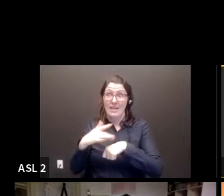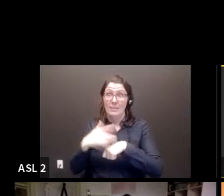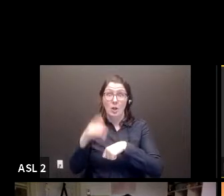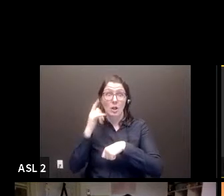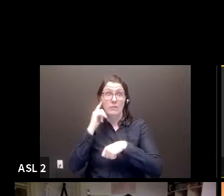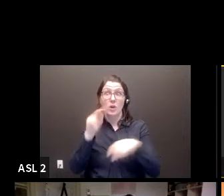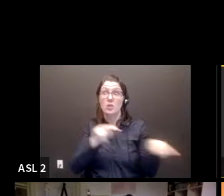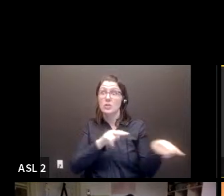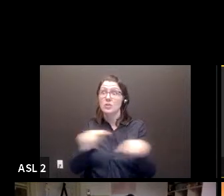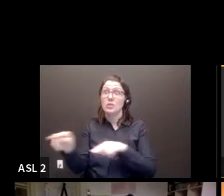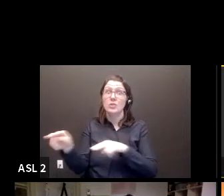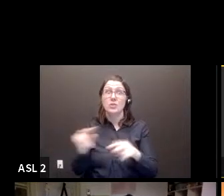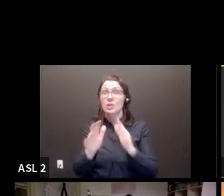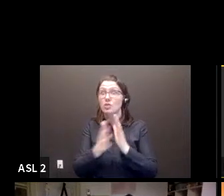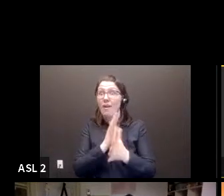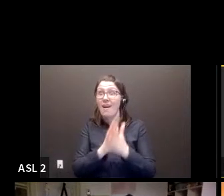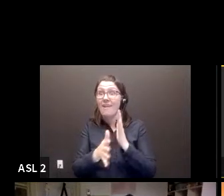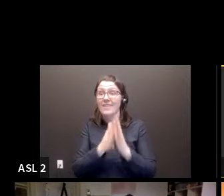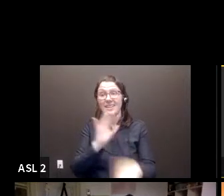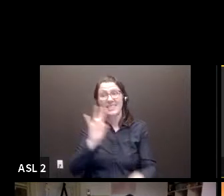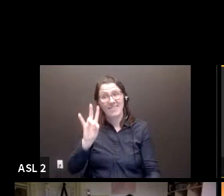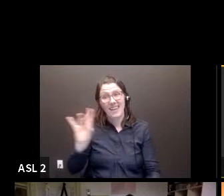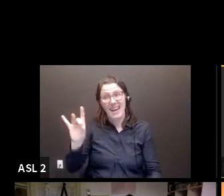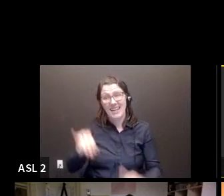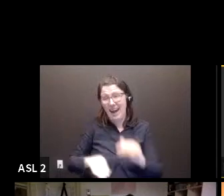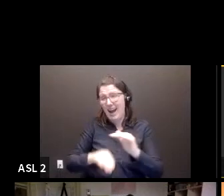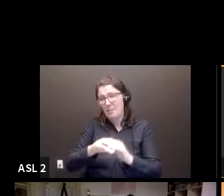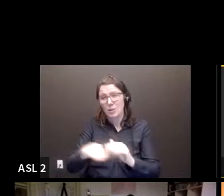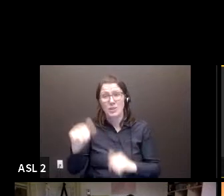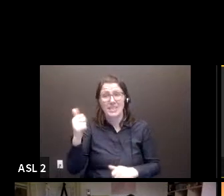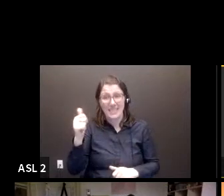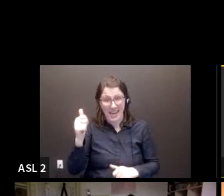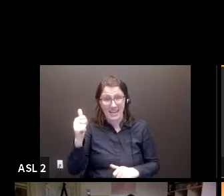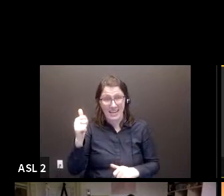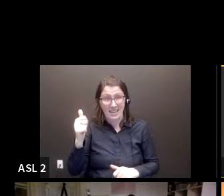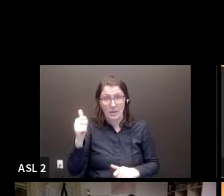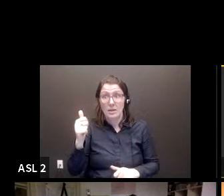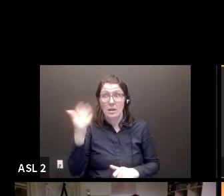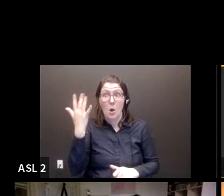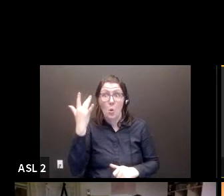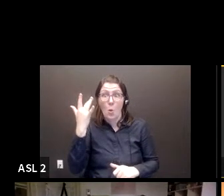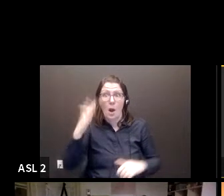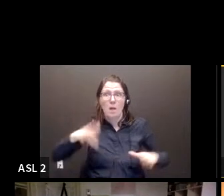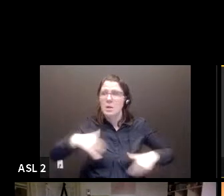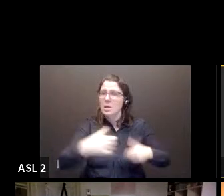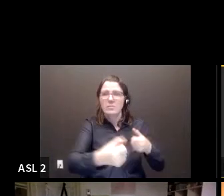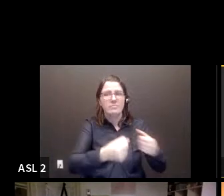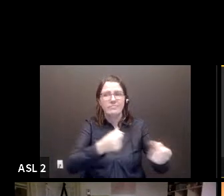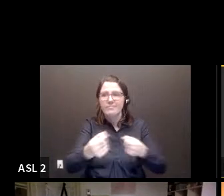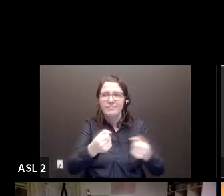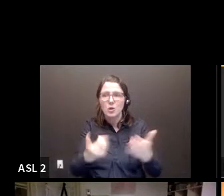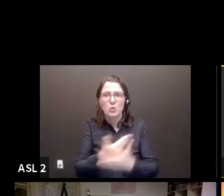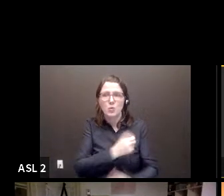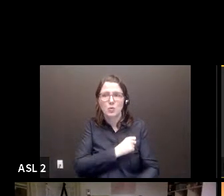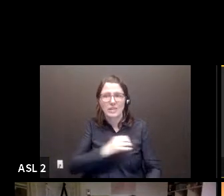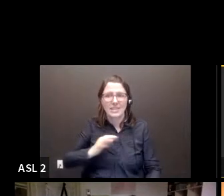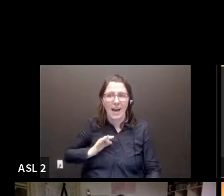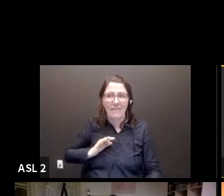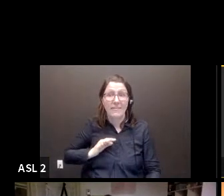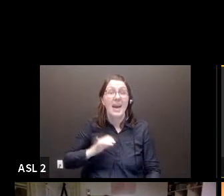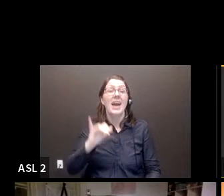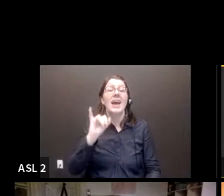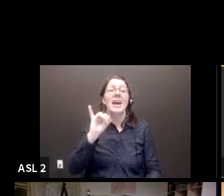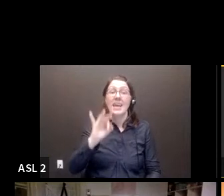to eight ten at the maximum until we can restaff those positions if we are able to complete the 28